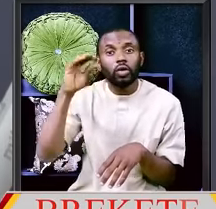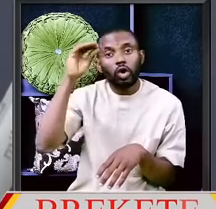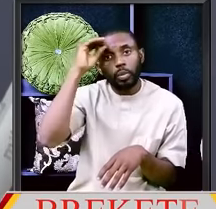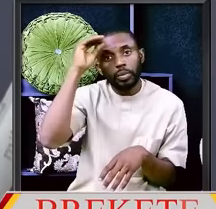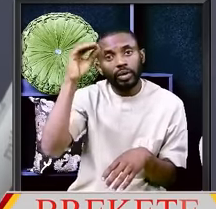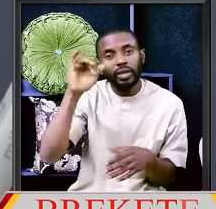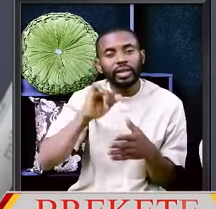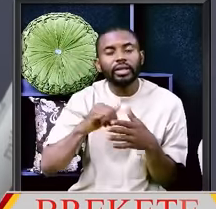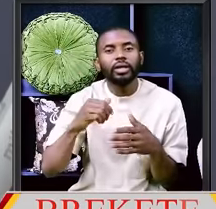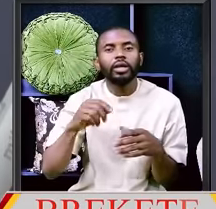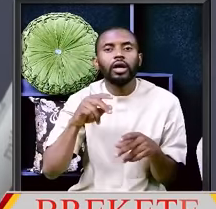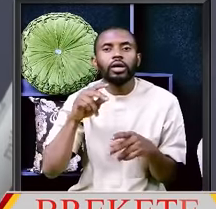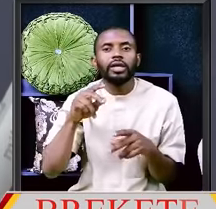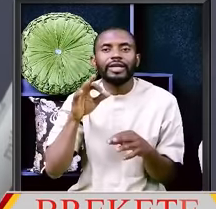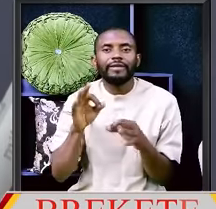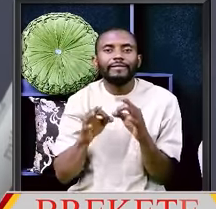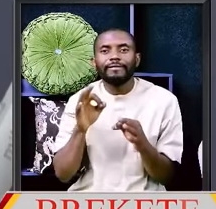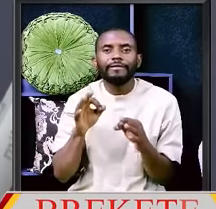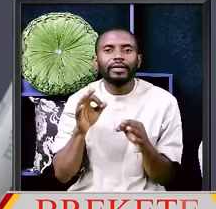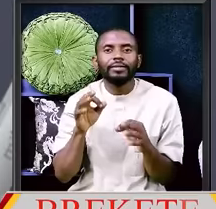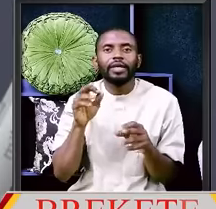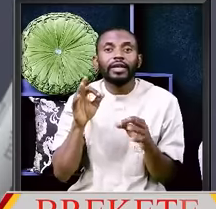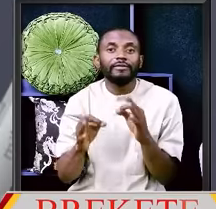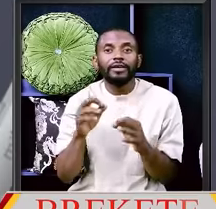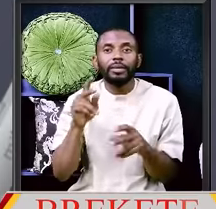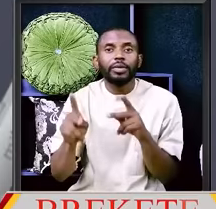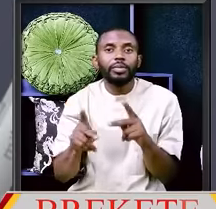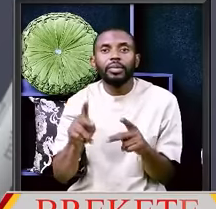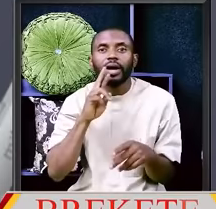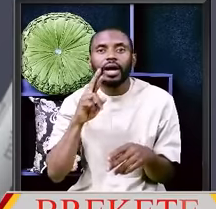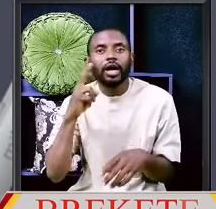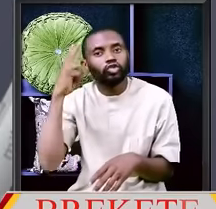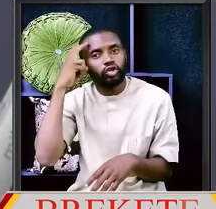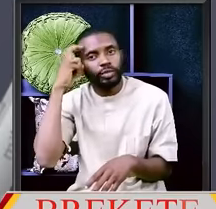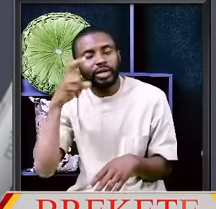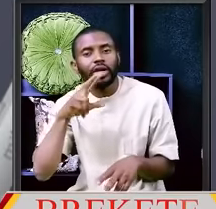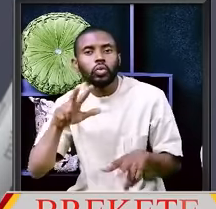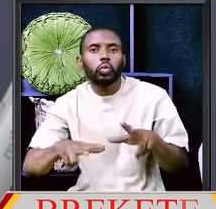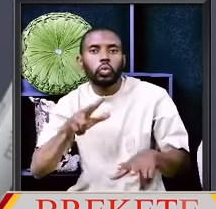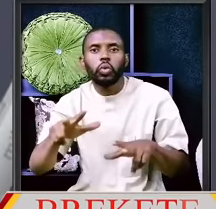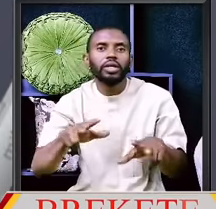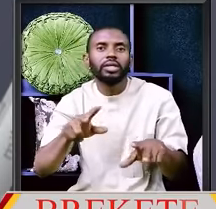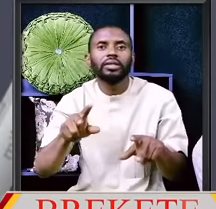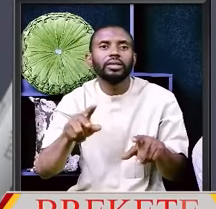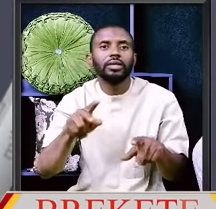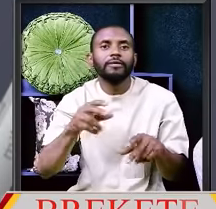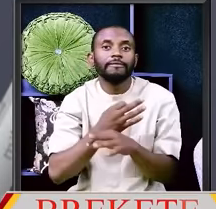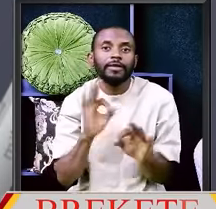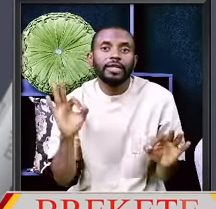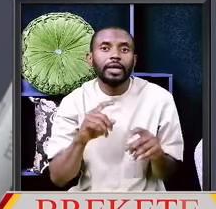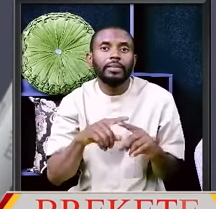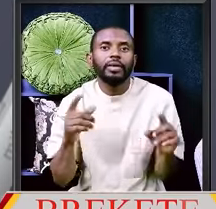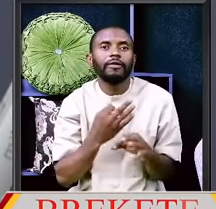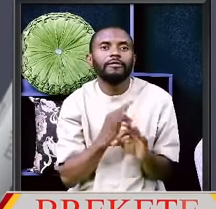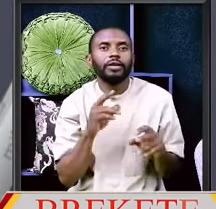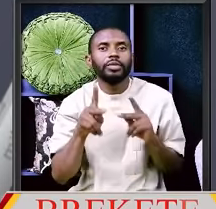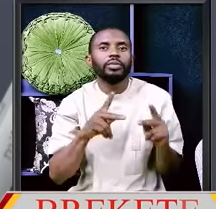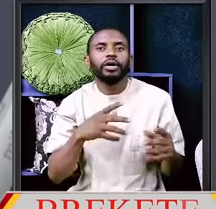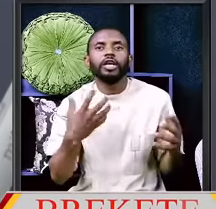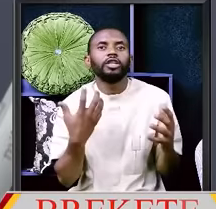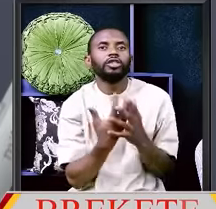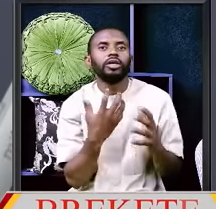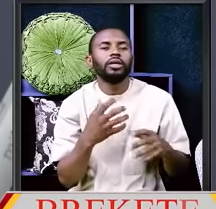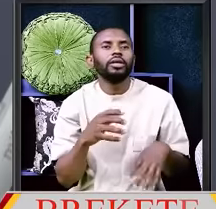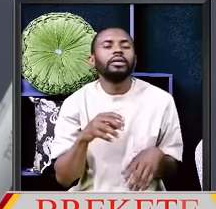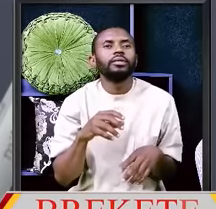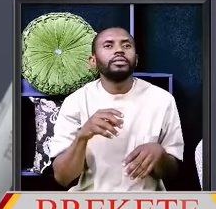are working free, why are a few people in jail? That is the reason why they rallied money around together,